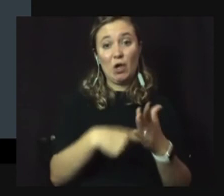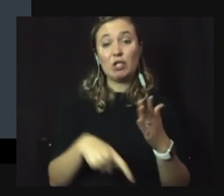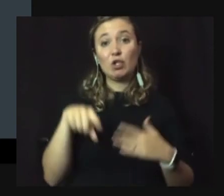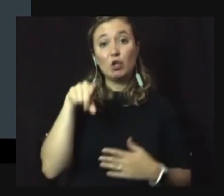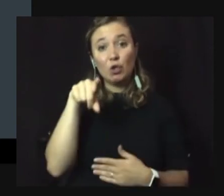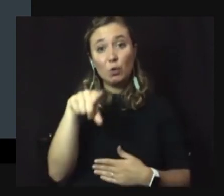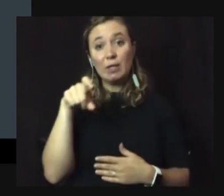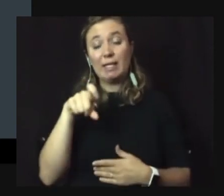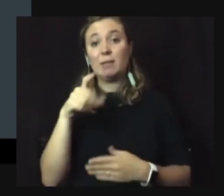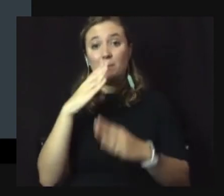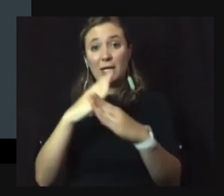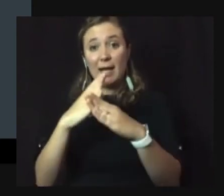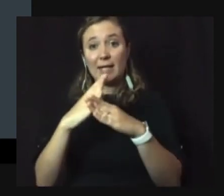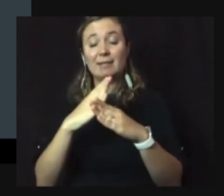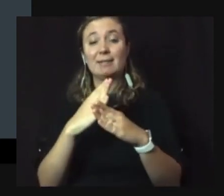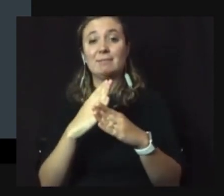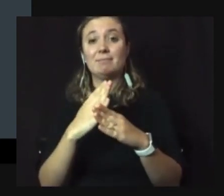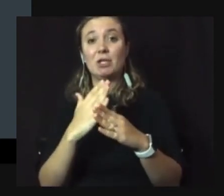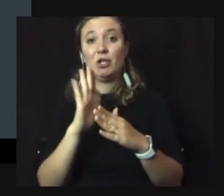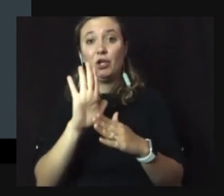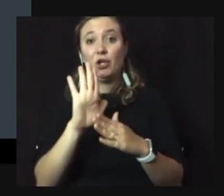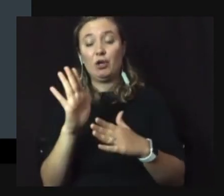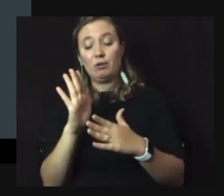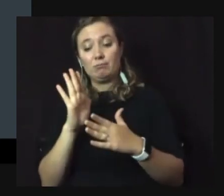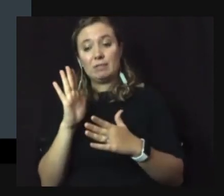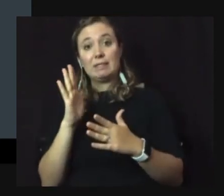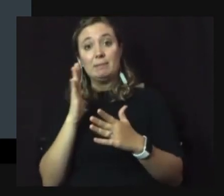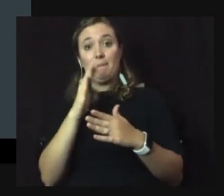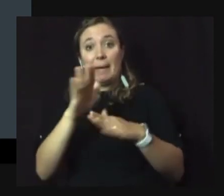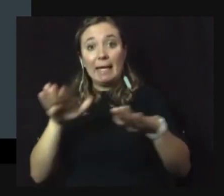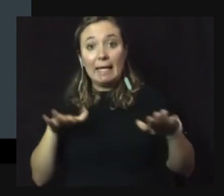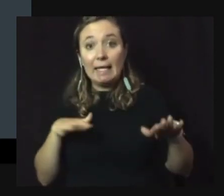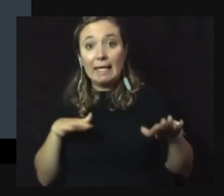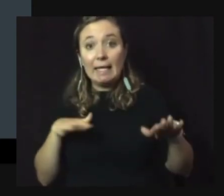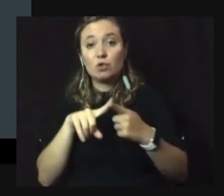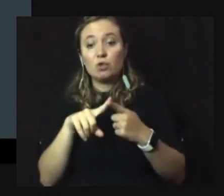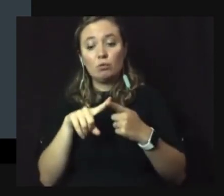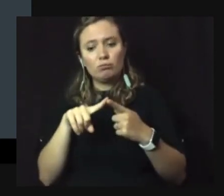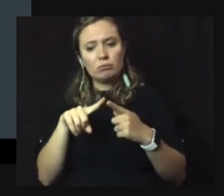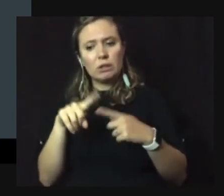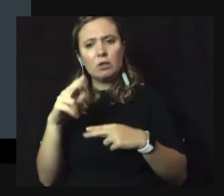to restore. You can figure out what works for you. And